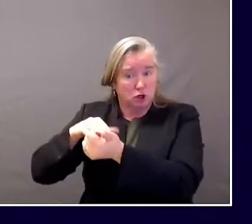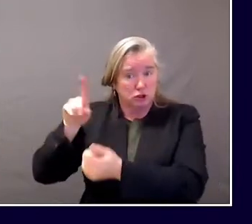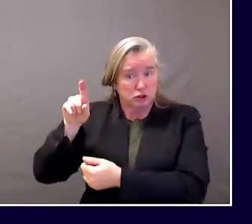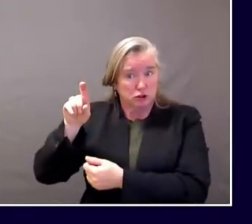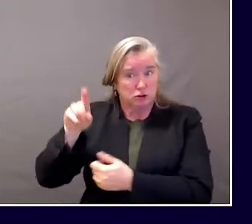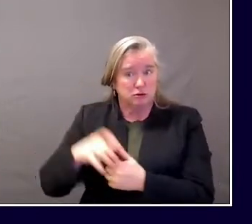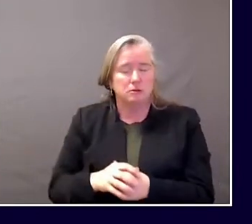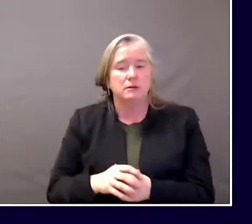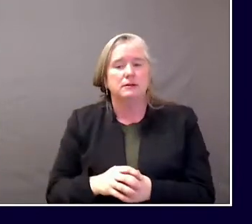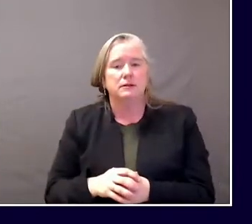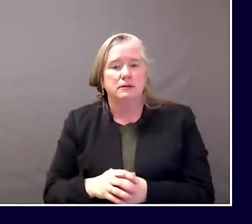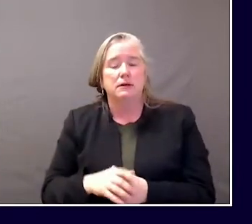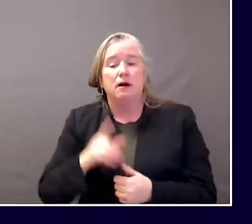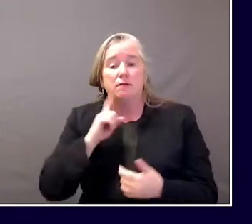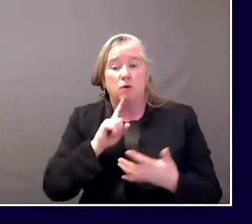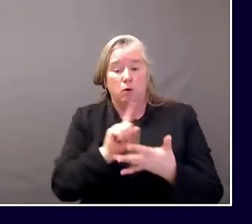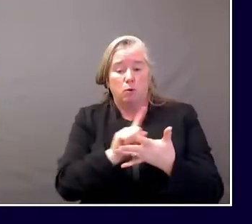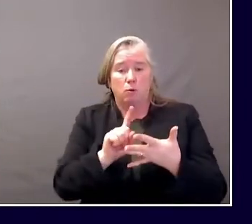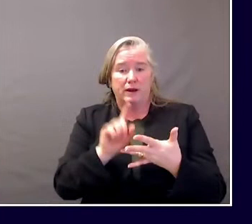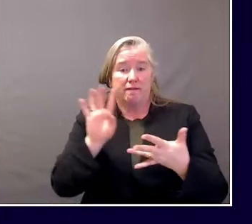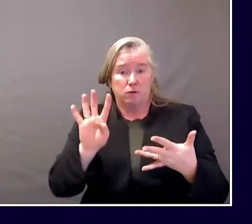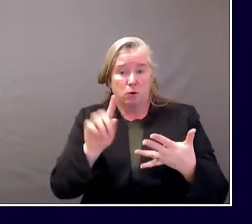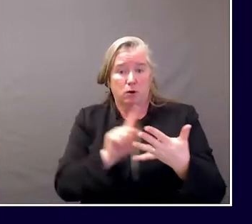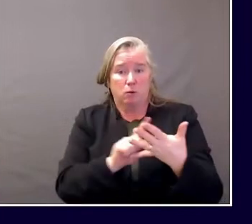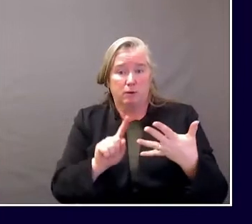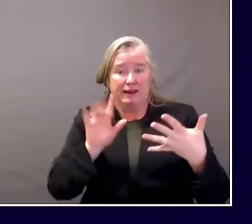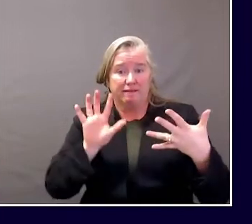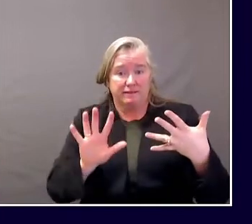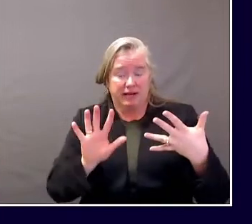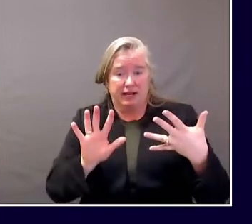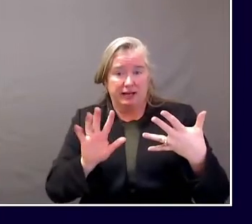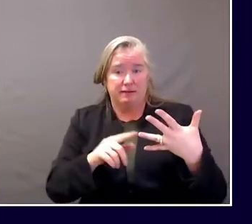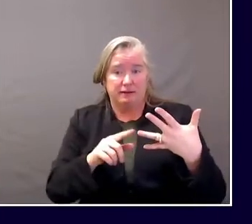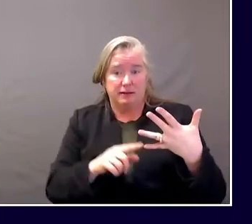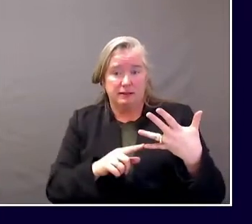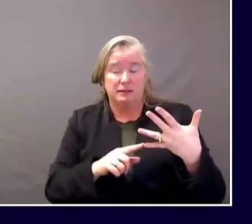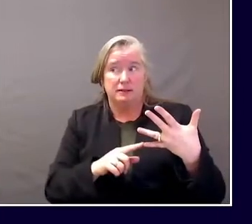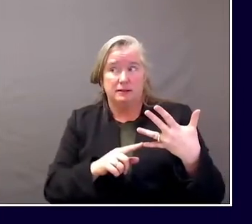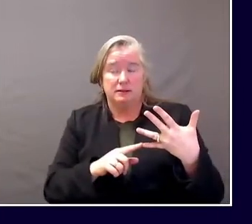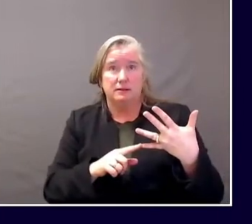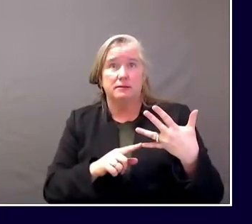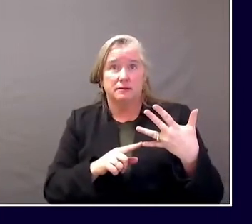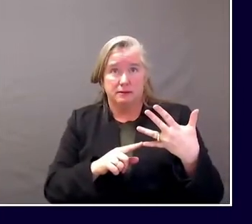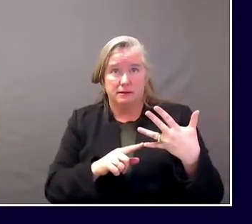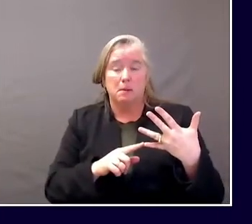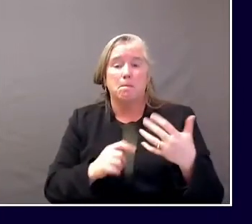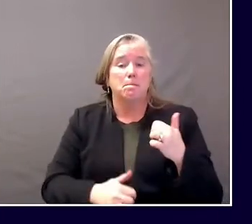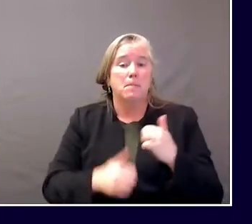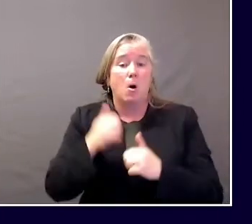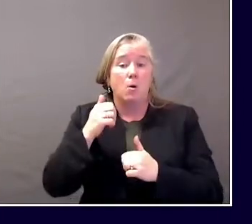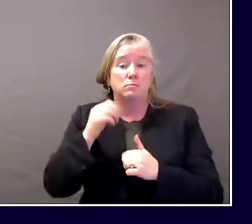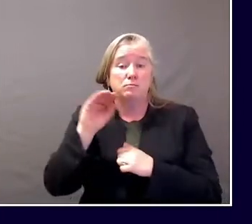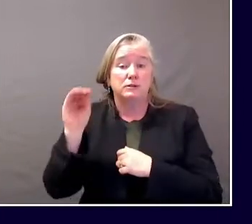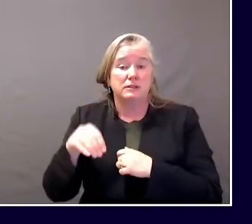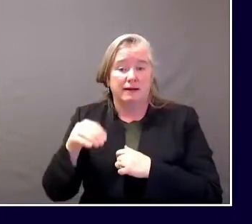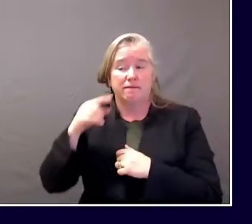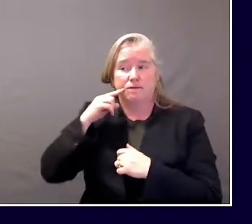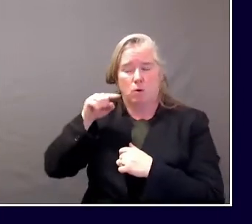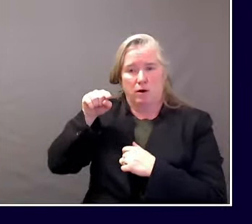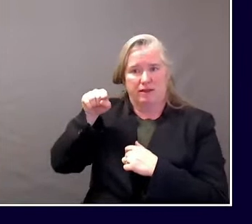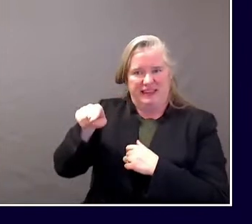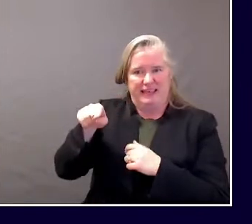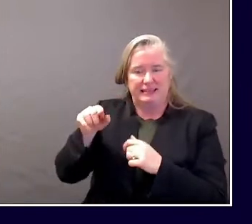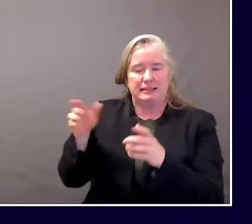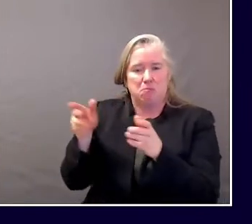this week's allocation, or the week 5 allocation that we're announcing today, is primarily for this purpose.